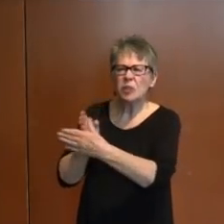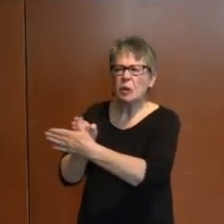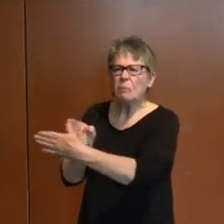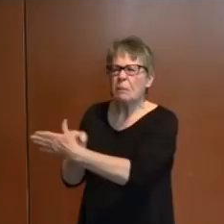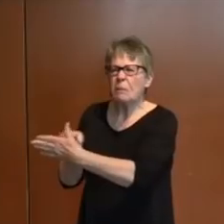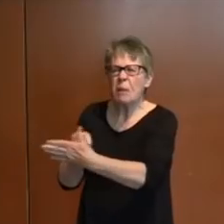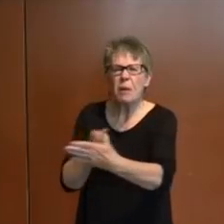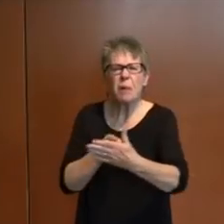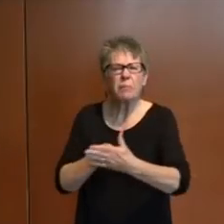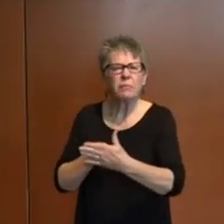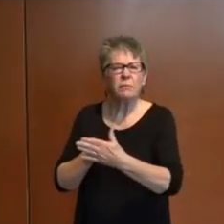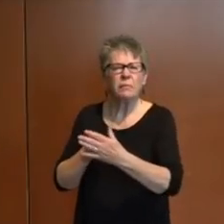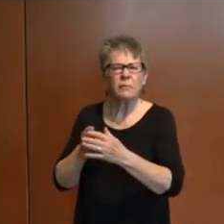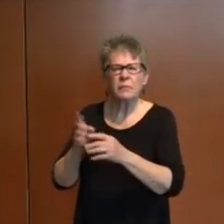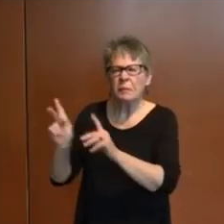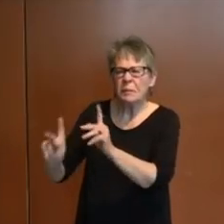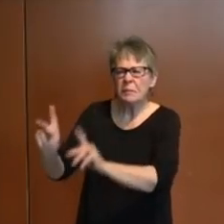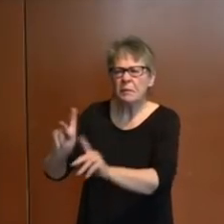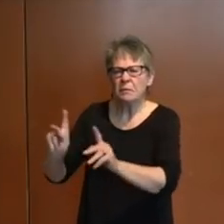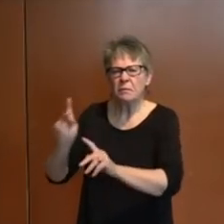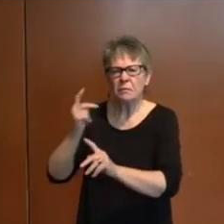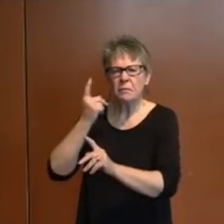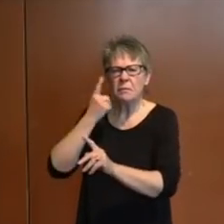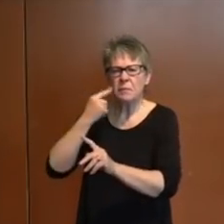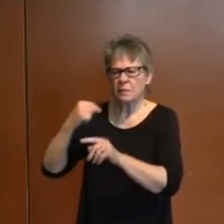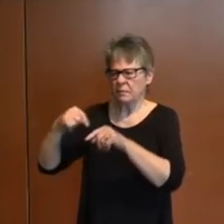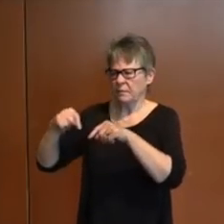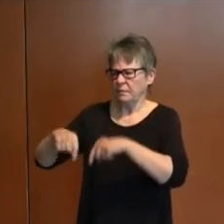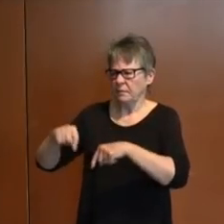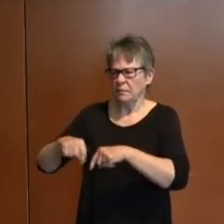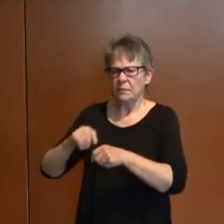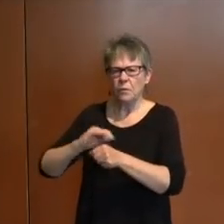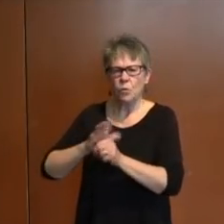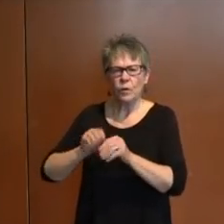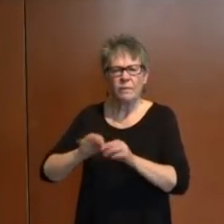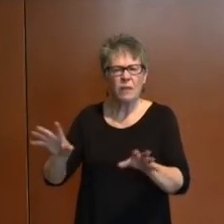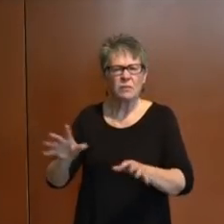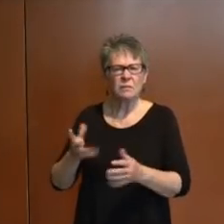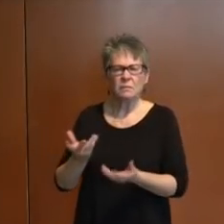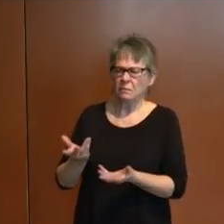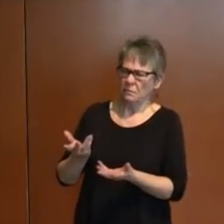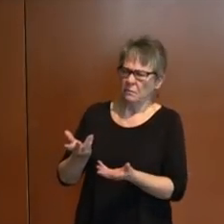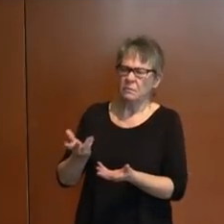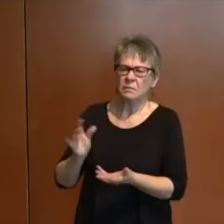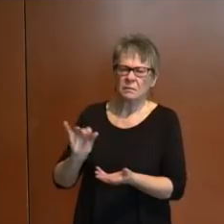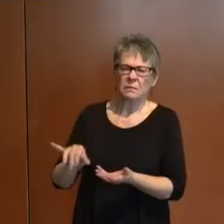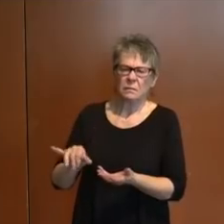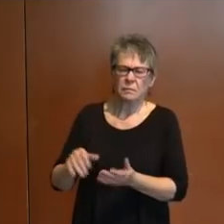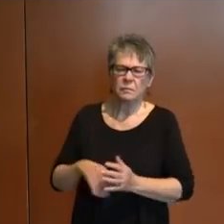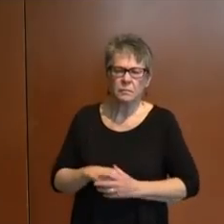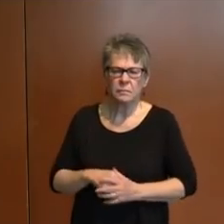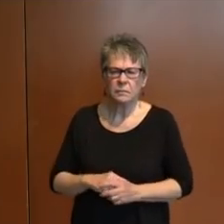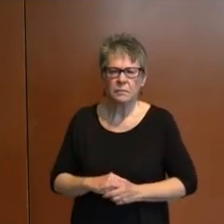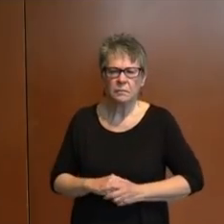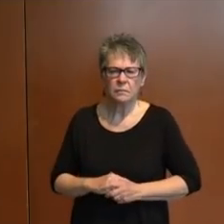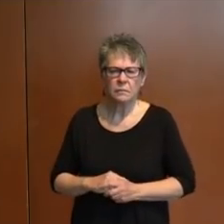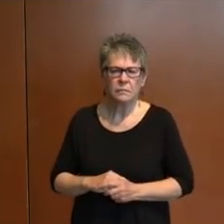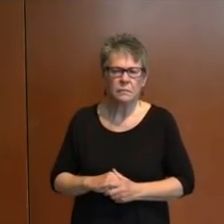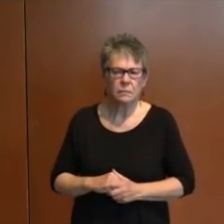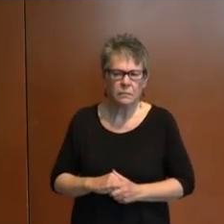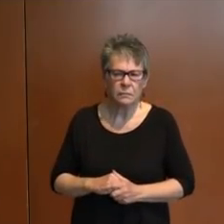and 2, the amount of messaging we were doing about reporting it. It's almost similar to our positive tests going up when you kind of put